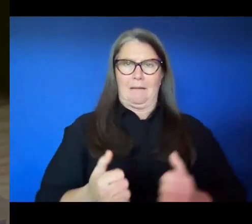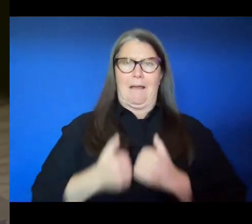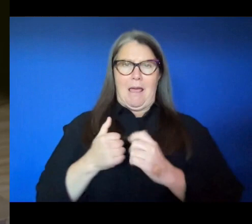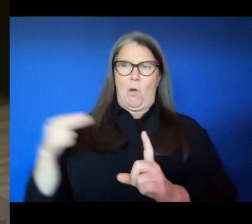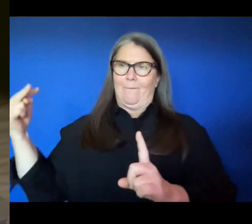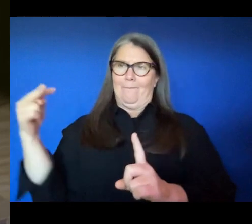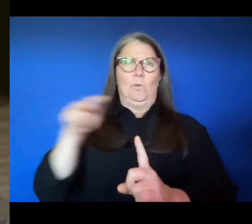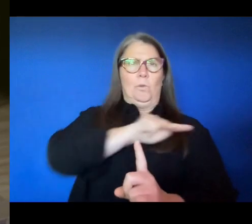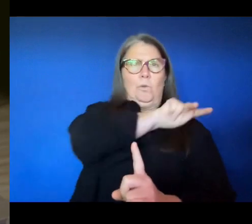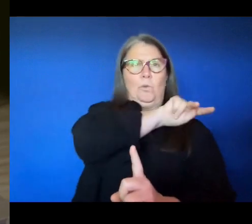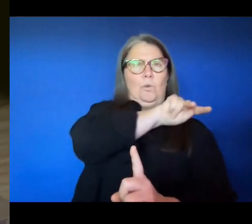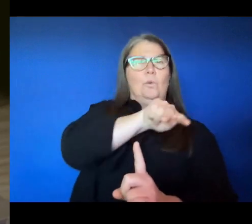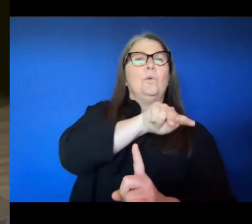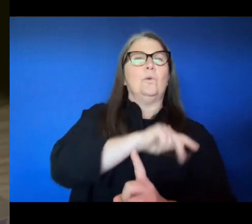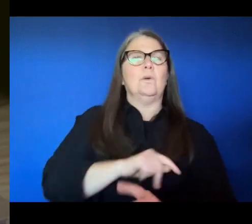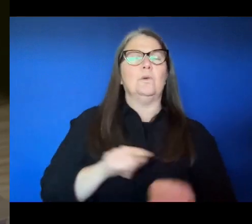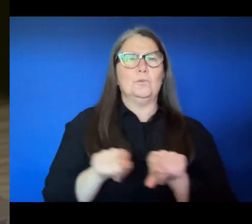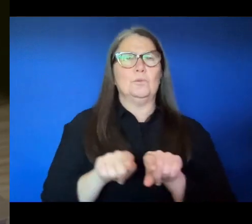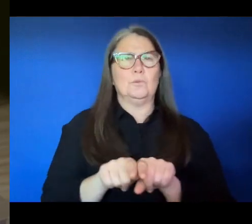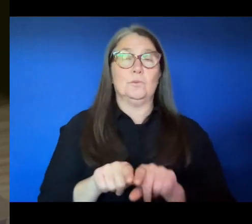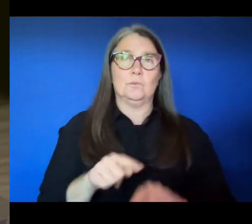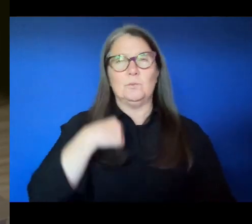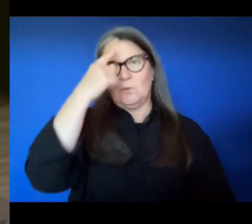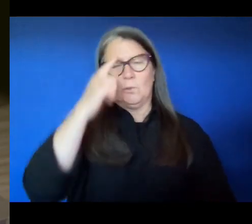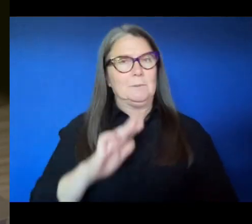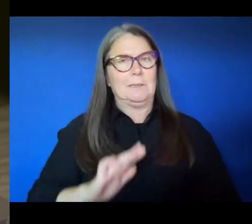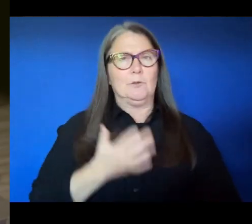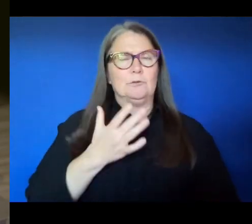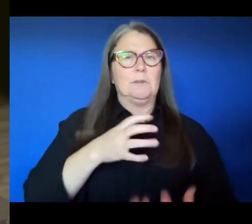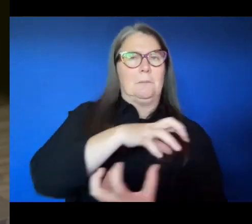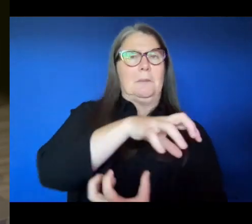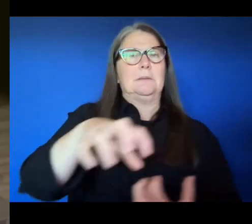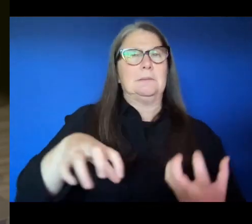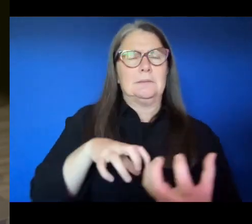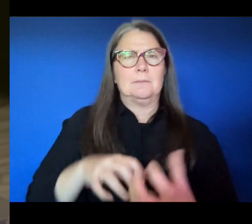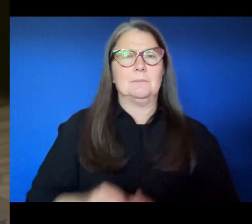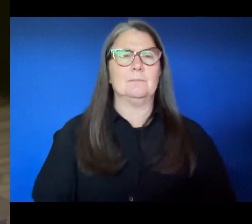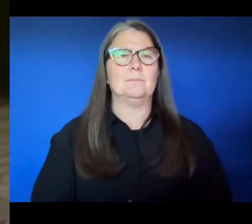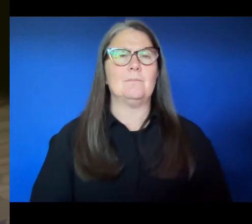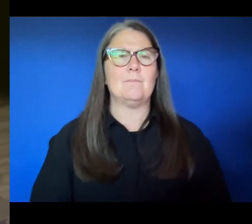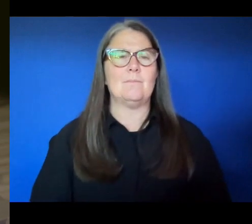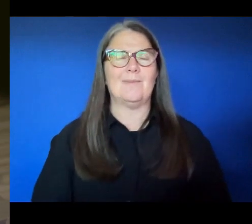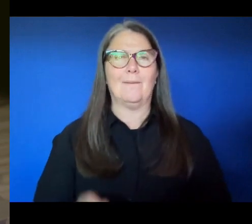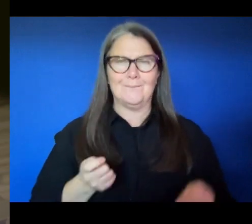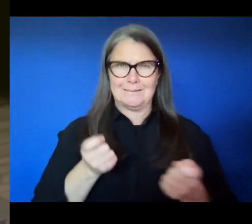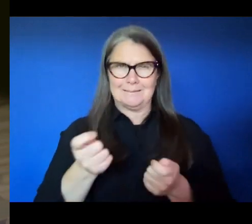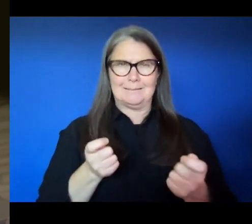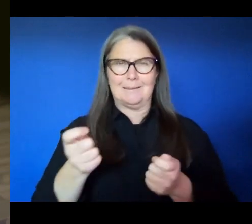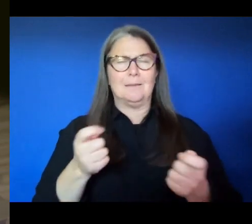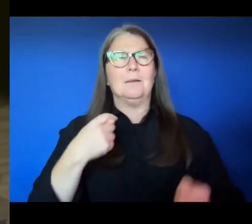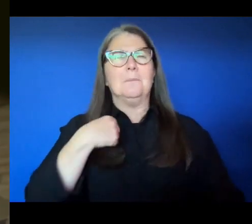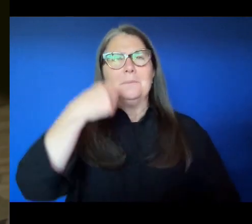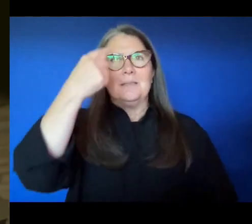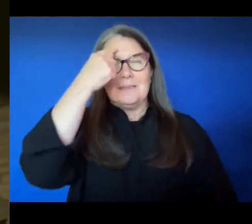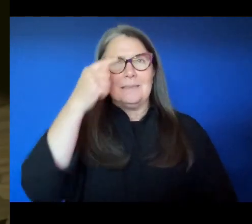I guess it's like, in a way, it's such a succinct and modest image, but one that's kind of very